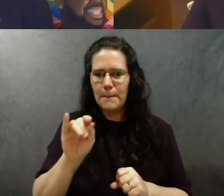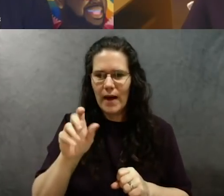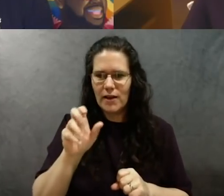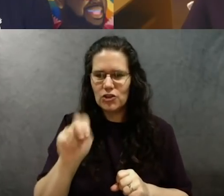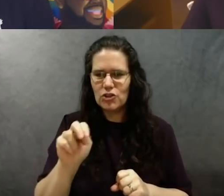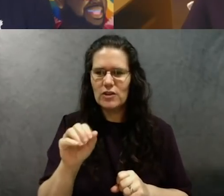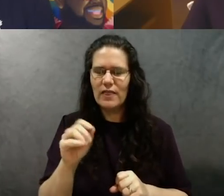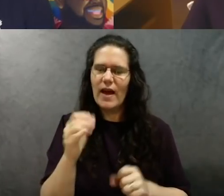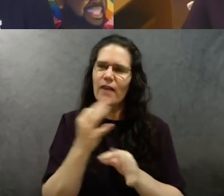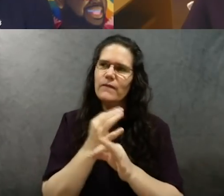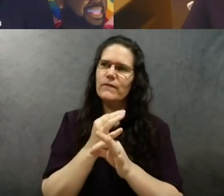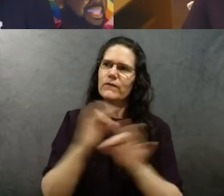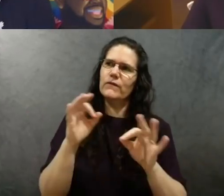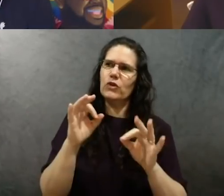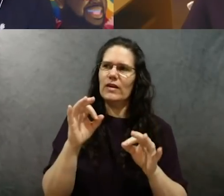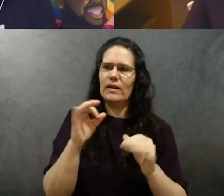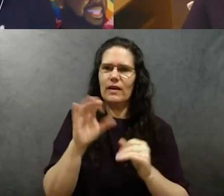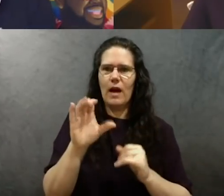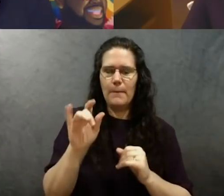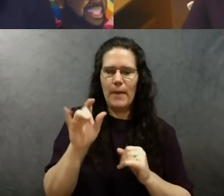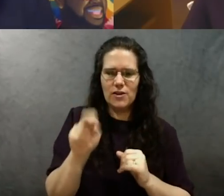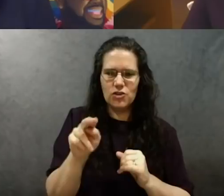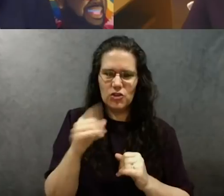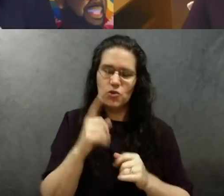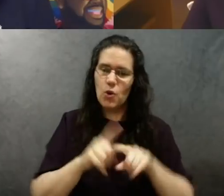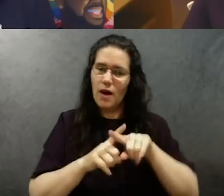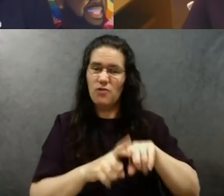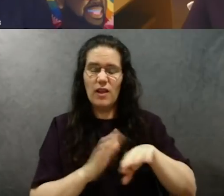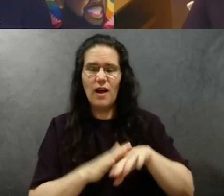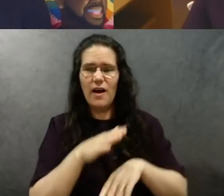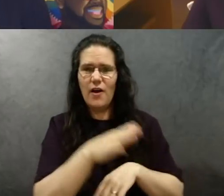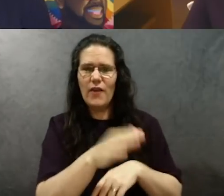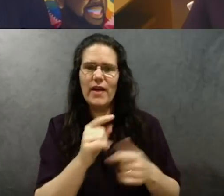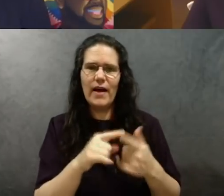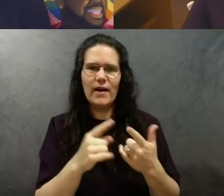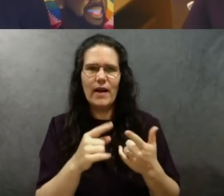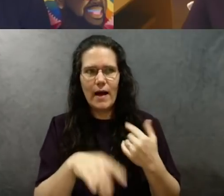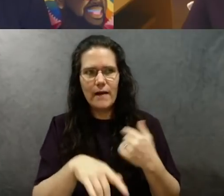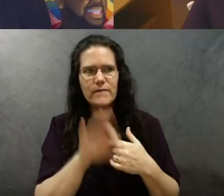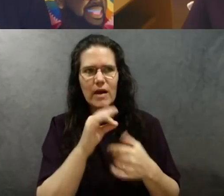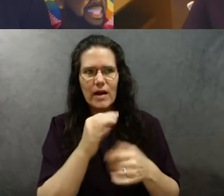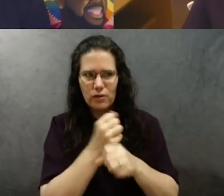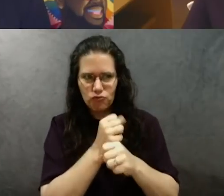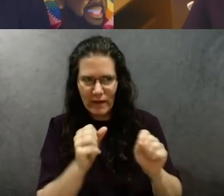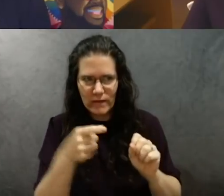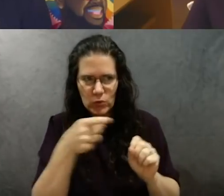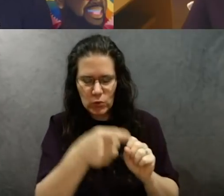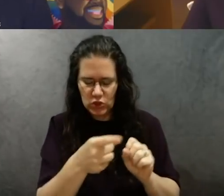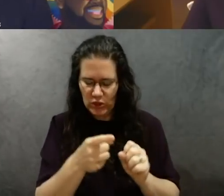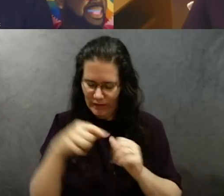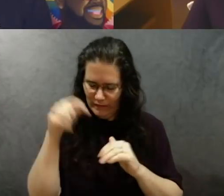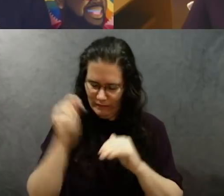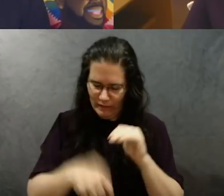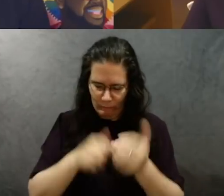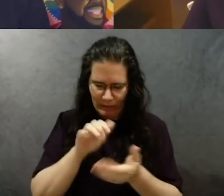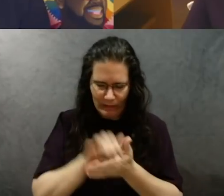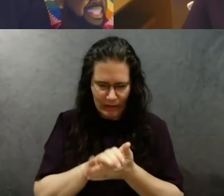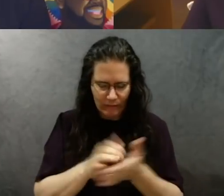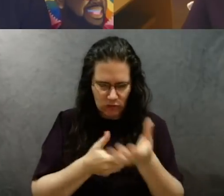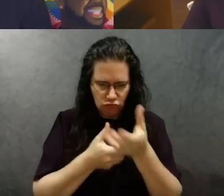and continually to take refuge in this deep belief and trust that my compassion actually is